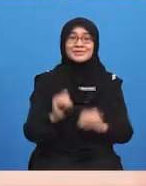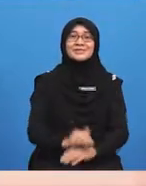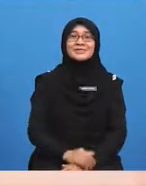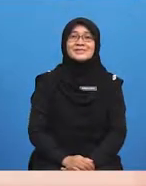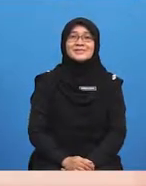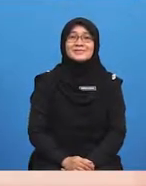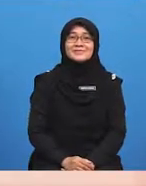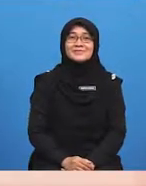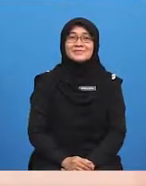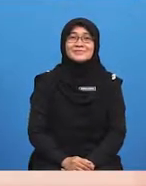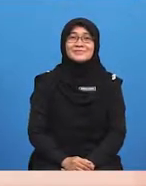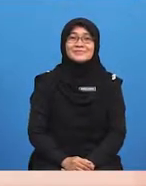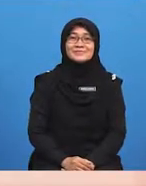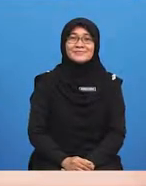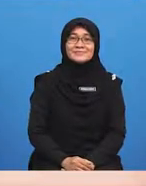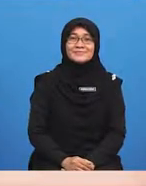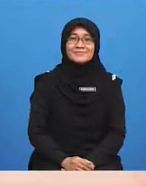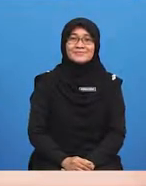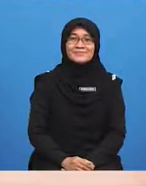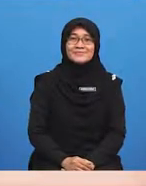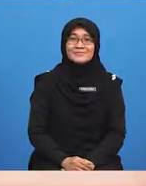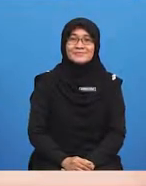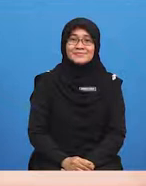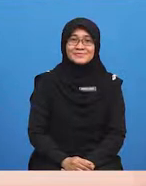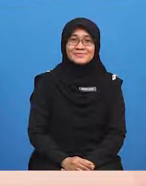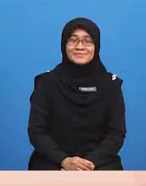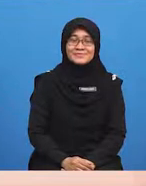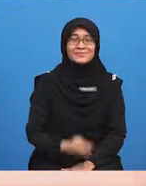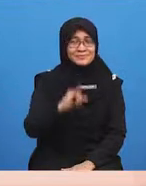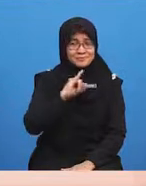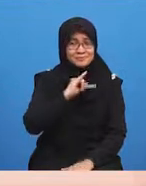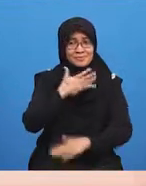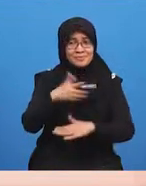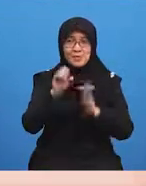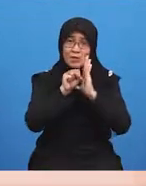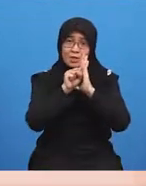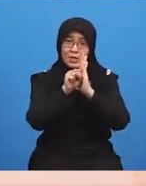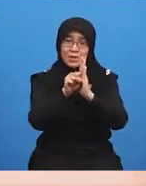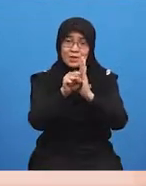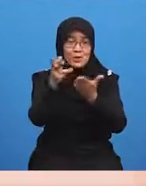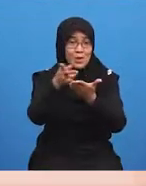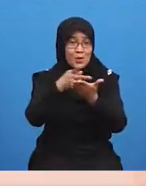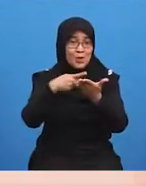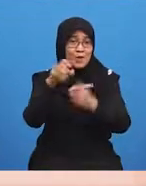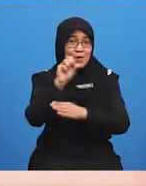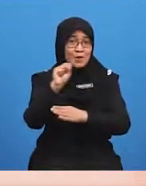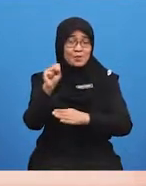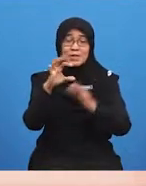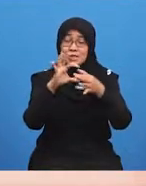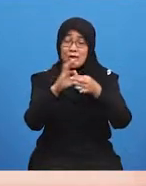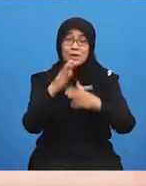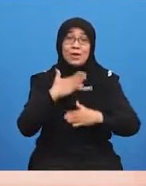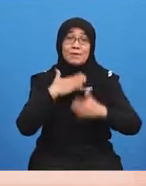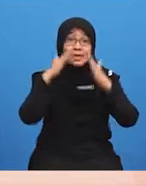Yes, Yolo, you remember well. I have showed you parts of my house, of course. Alright